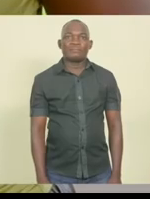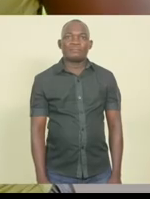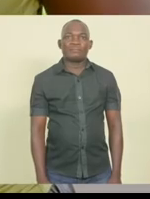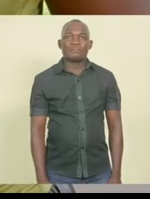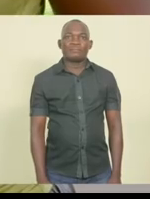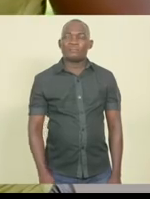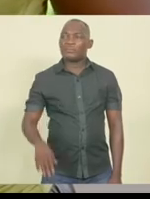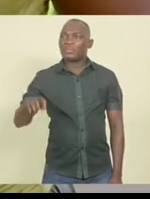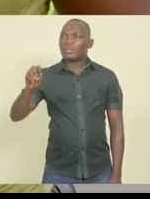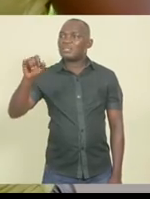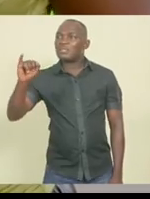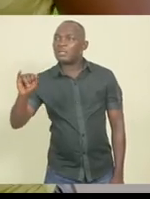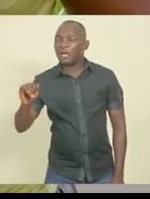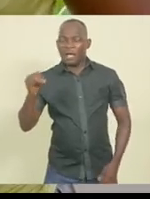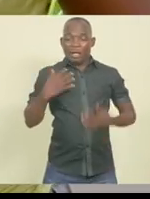Missy,